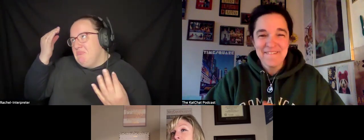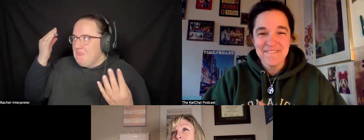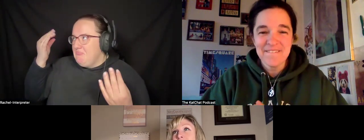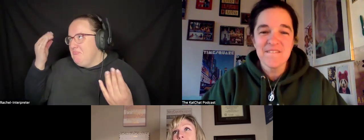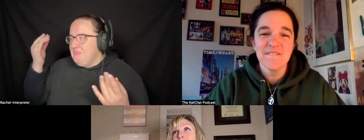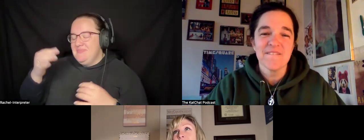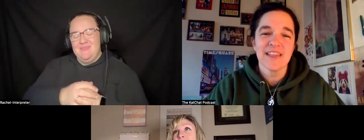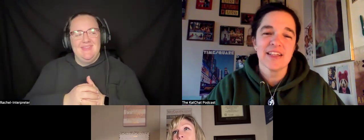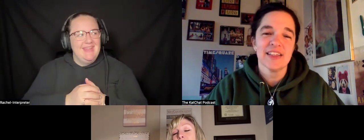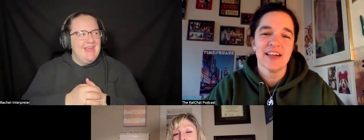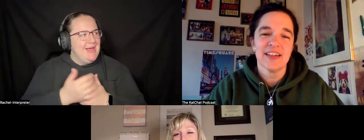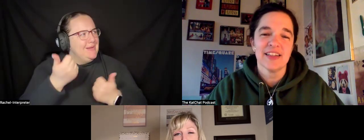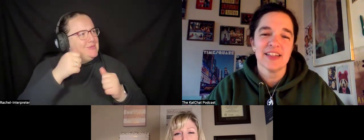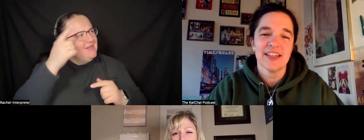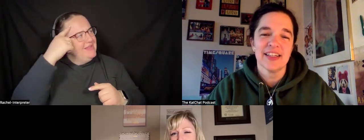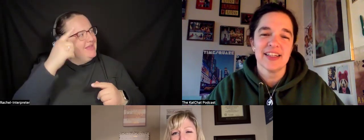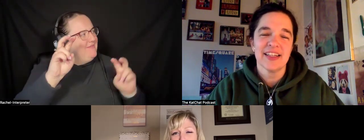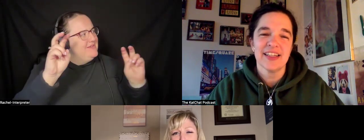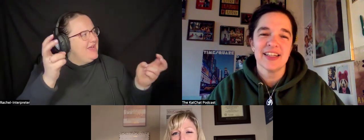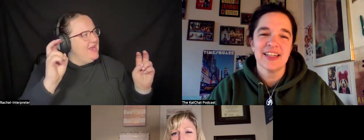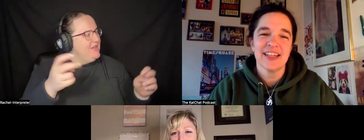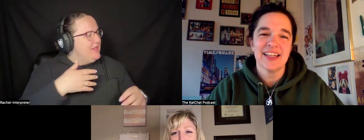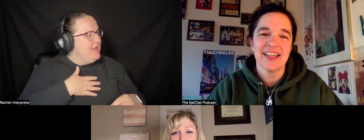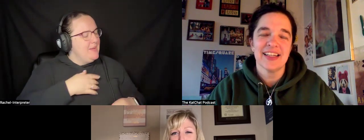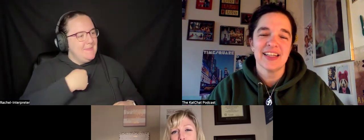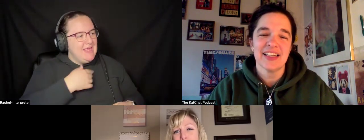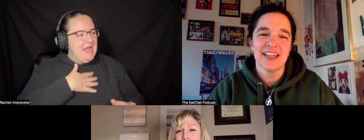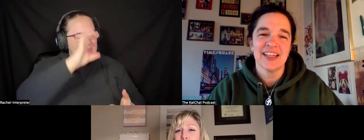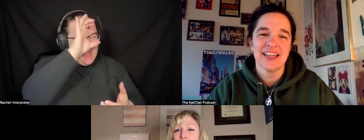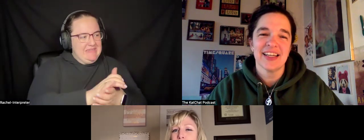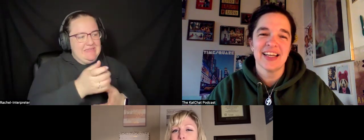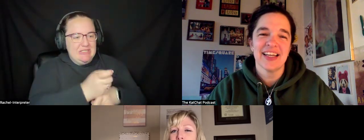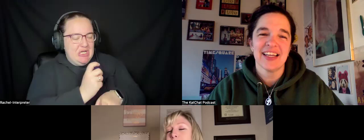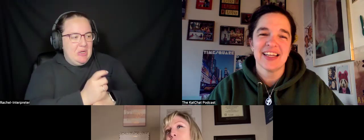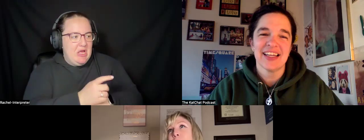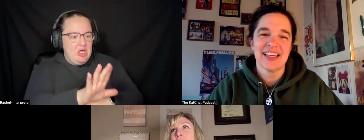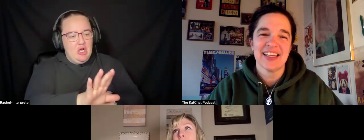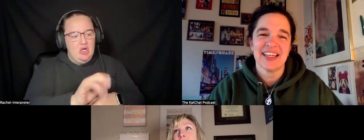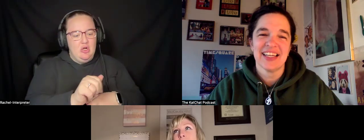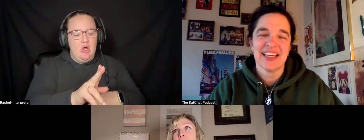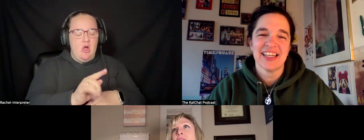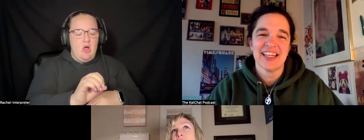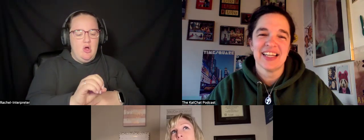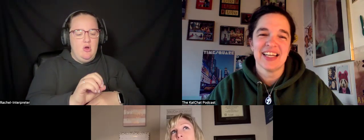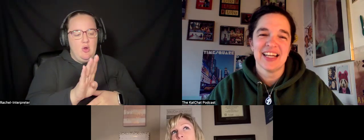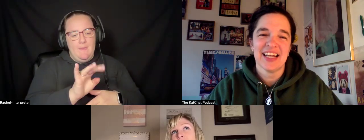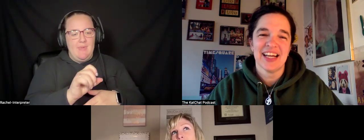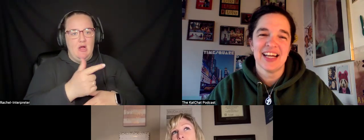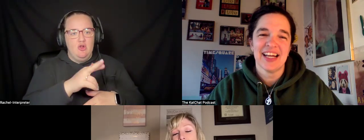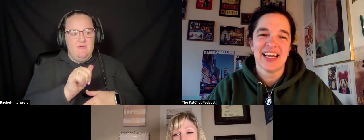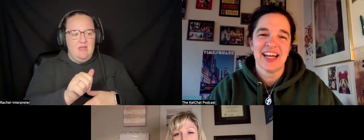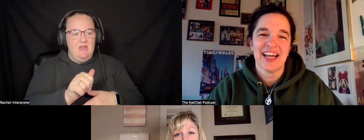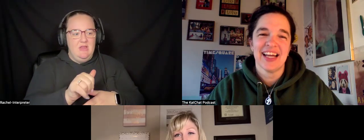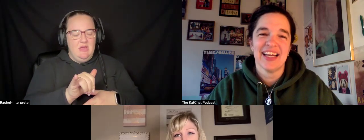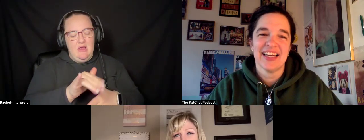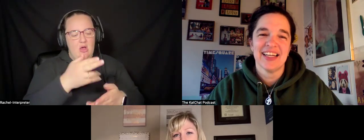I'm trying to think title. I always my husband and I always kind of joke like what would your autobiography be called? So I feel like if it had to be at